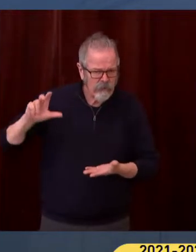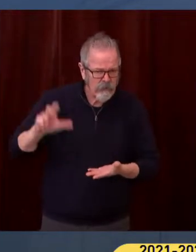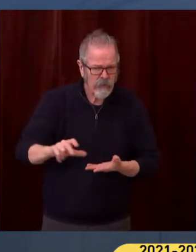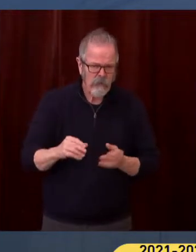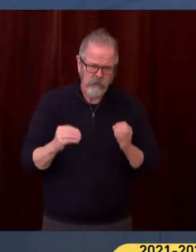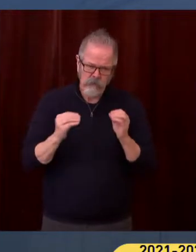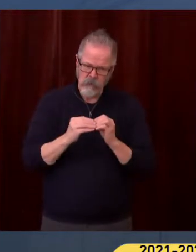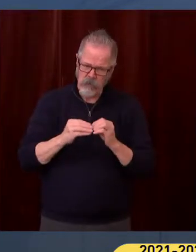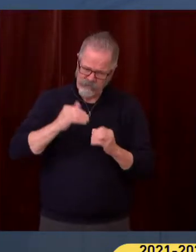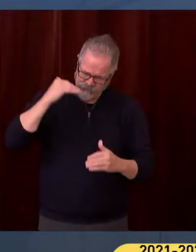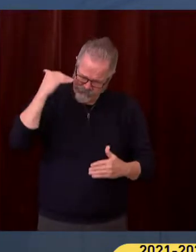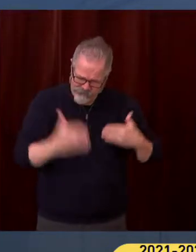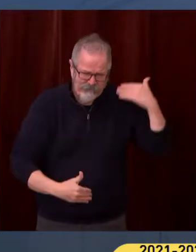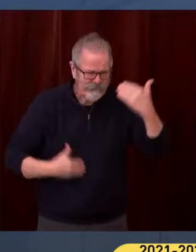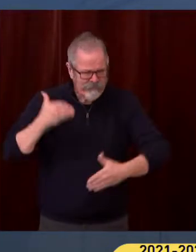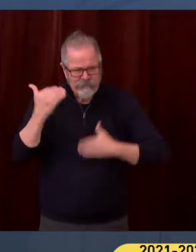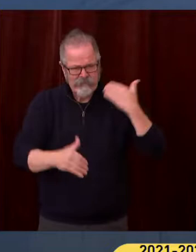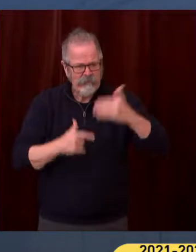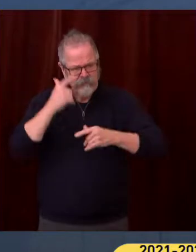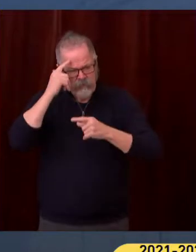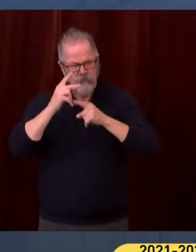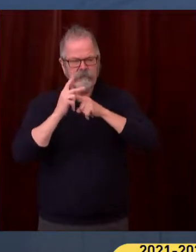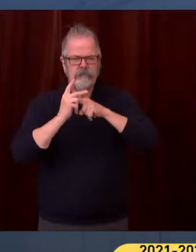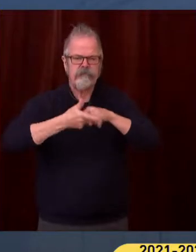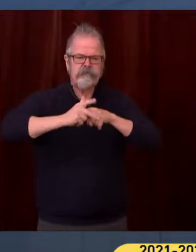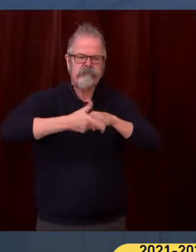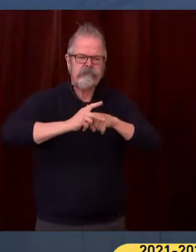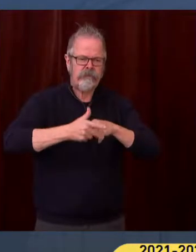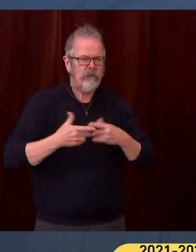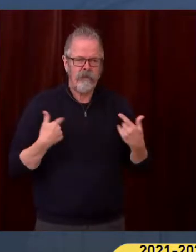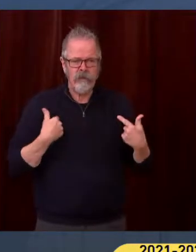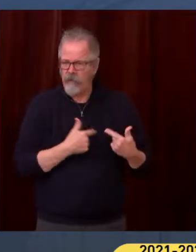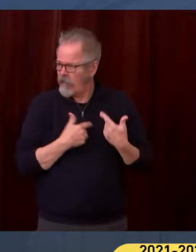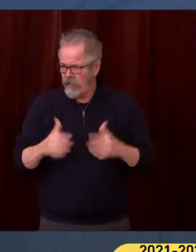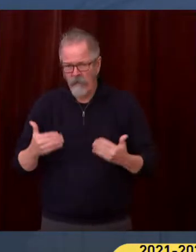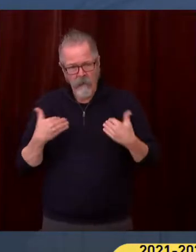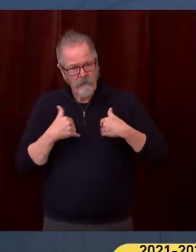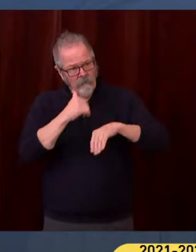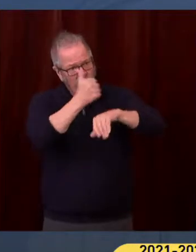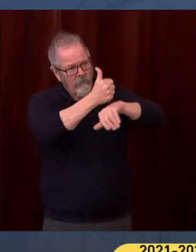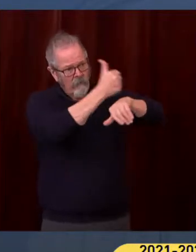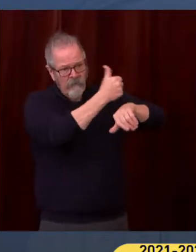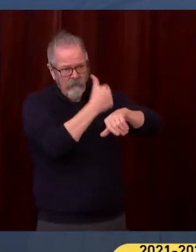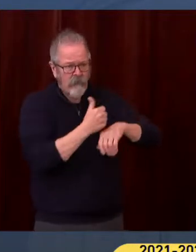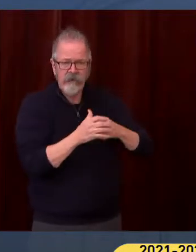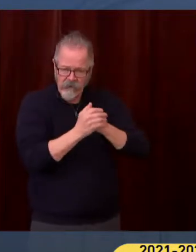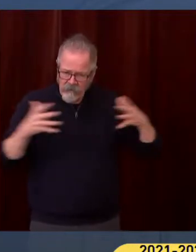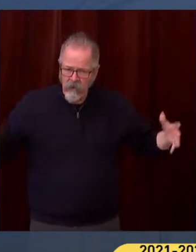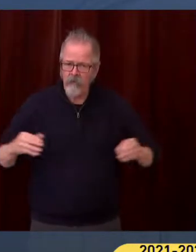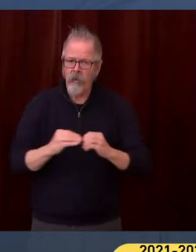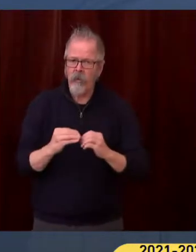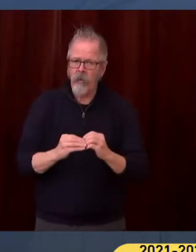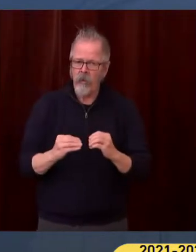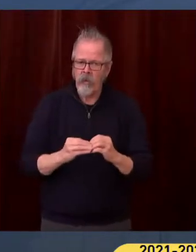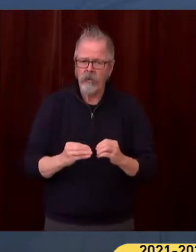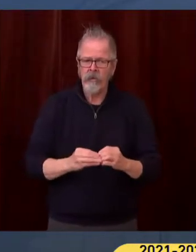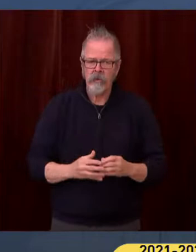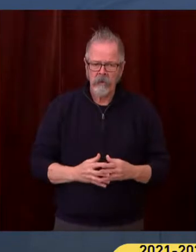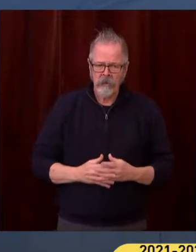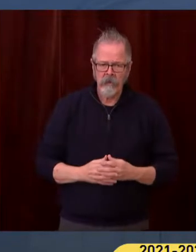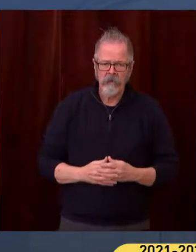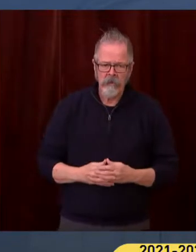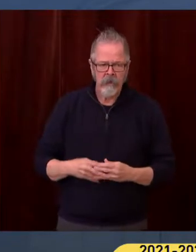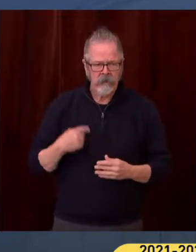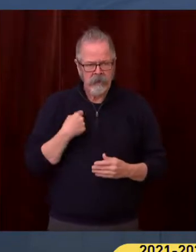We got a very ambitious state, but we're just ambitious enough and we're confident enough to get this job done.